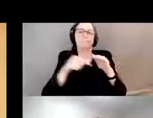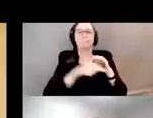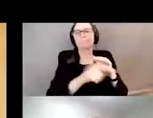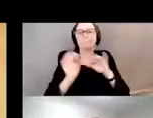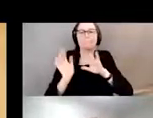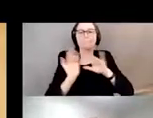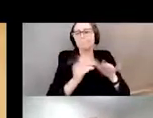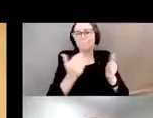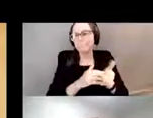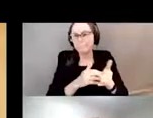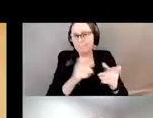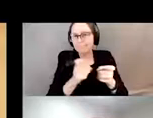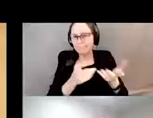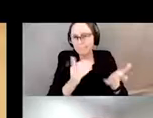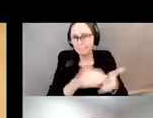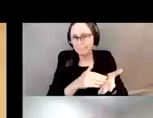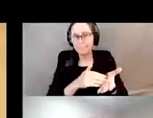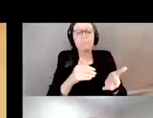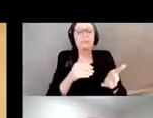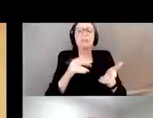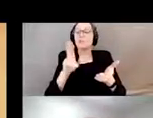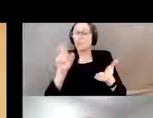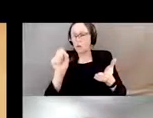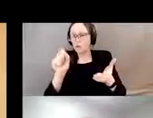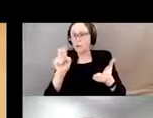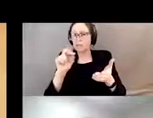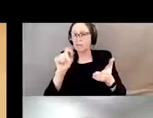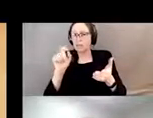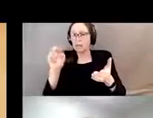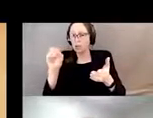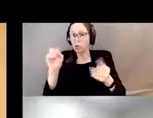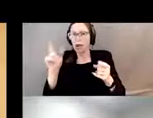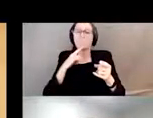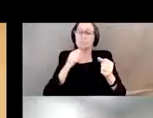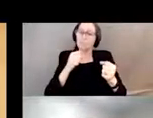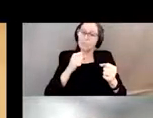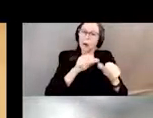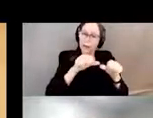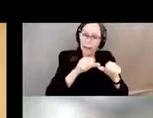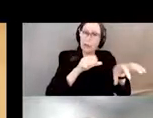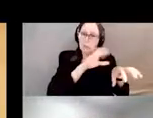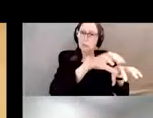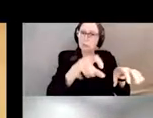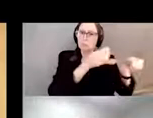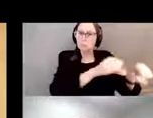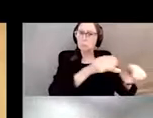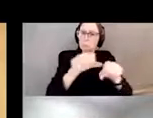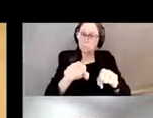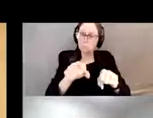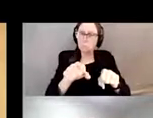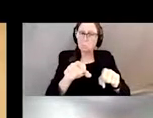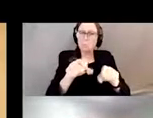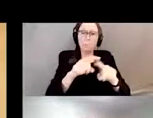ends up happening is the US and NATO have very strong areas of occupation and area denial,